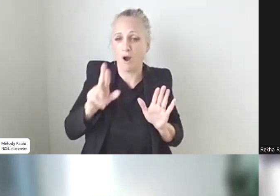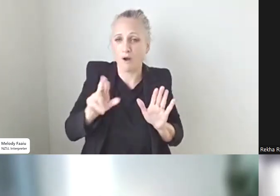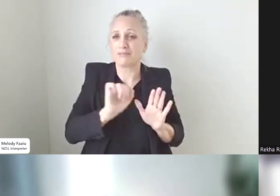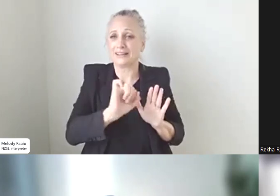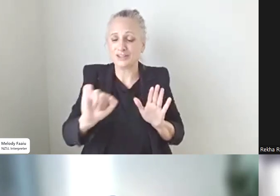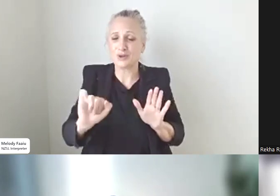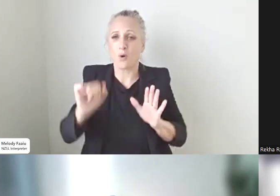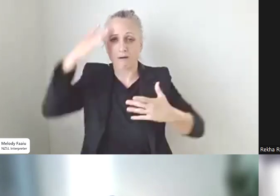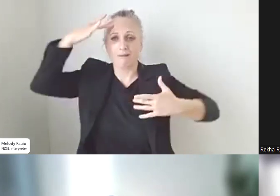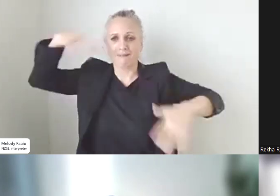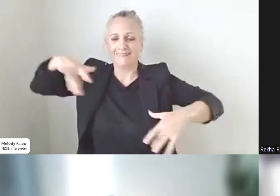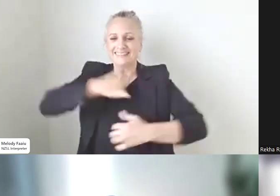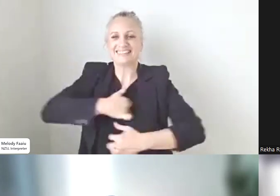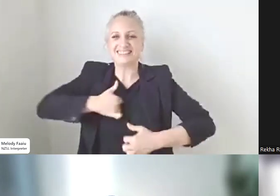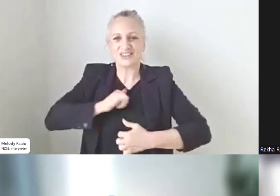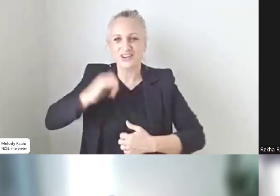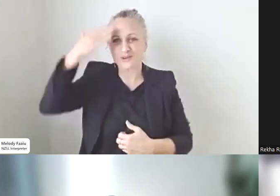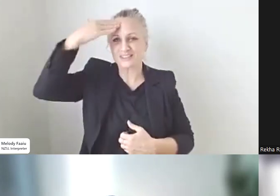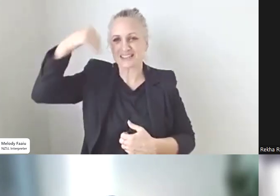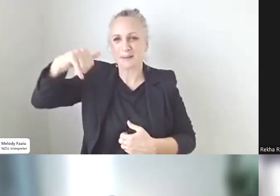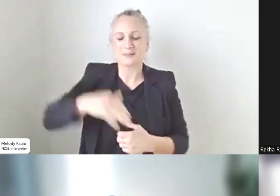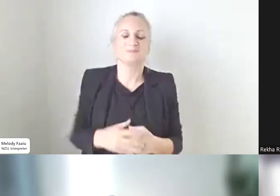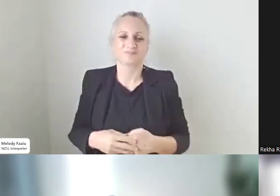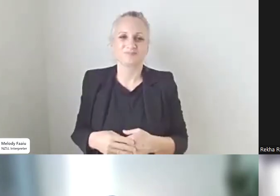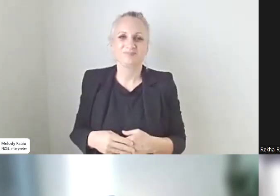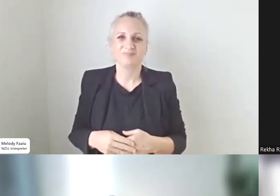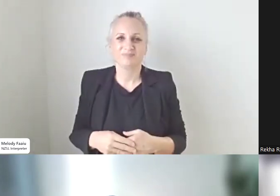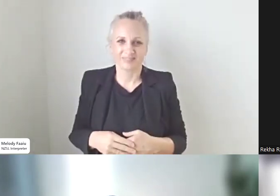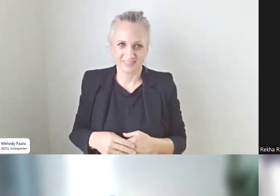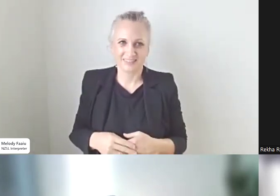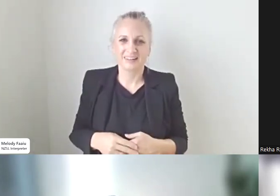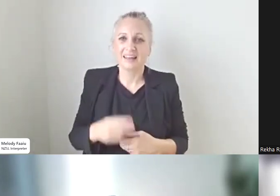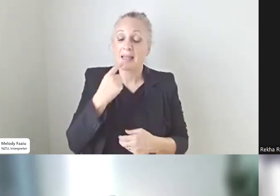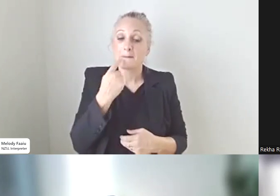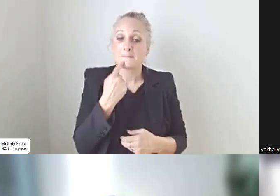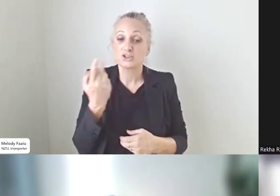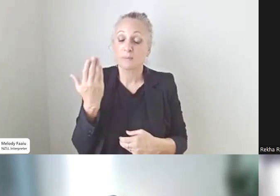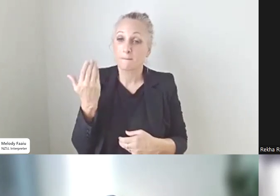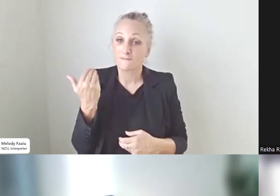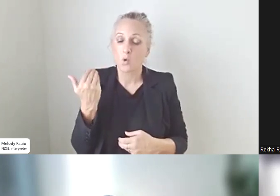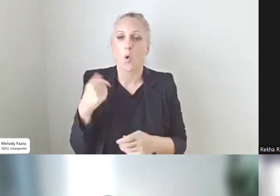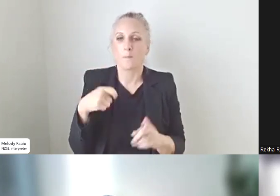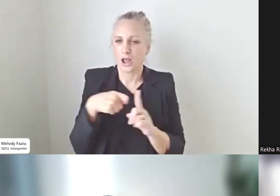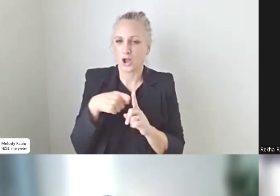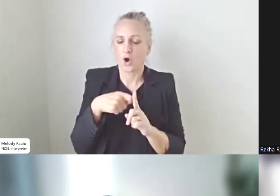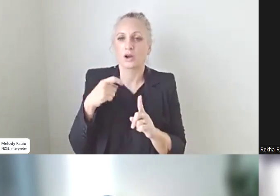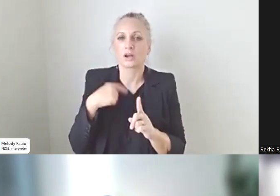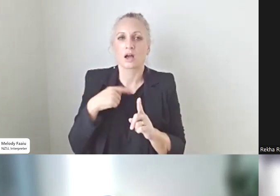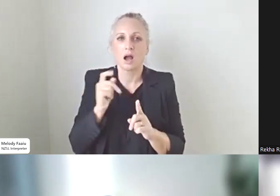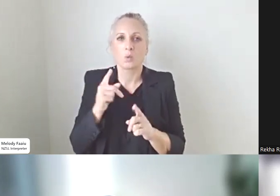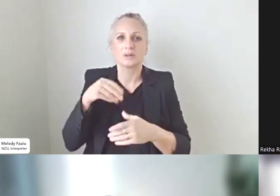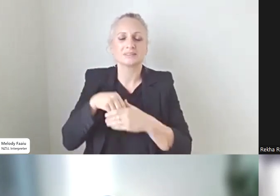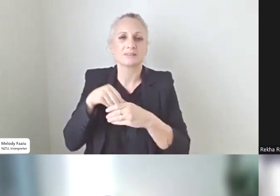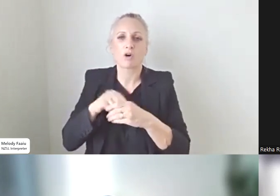As Corinne mentioned, I served as a Ian Axford Fellow in Public Policy in 2024, and I was embedded within the Ministry of